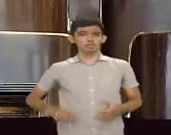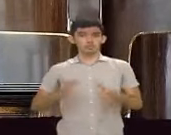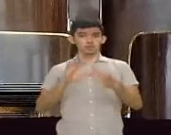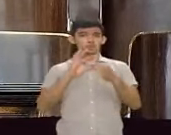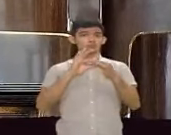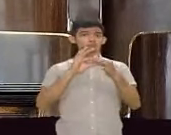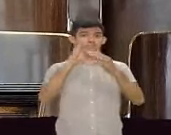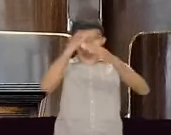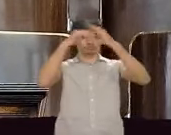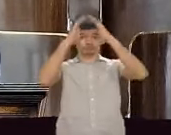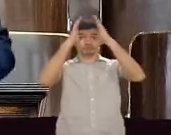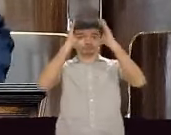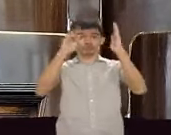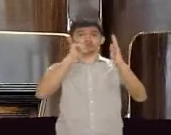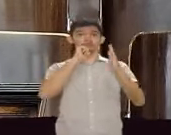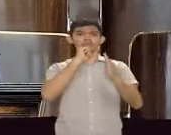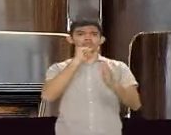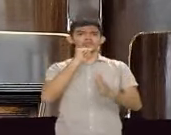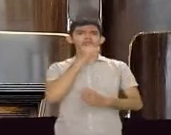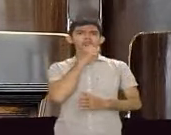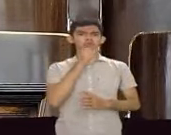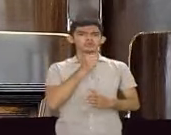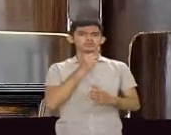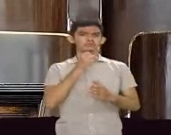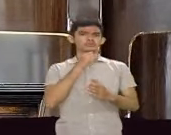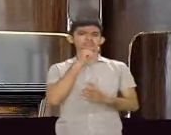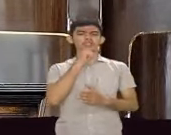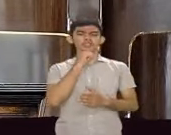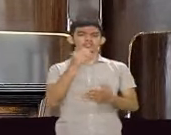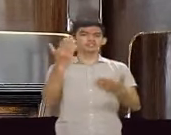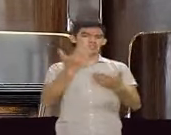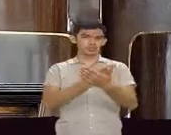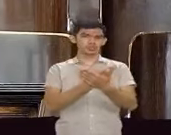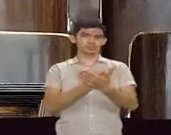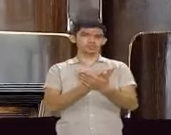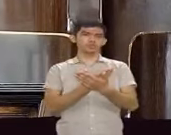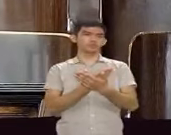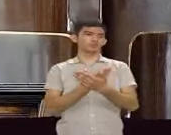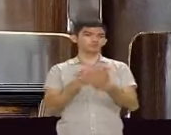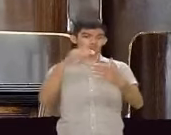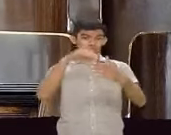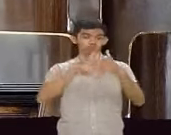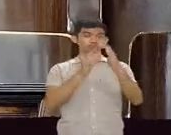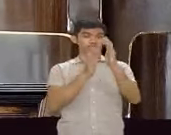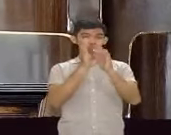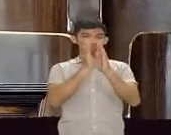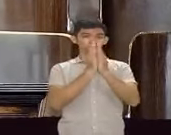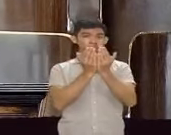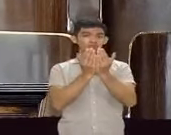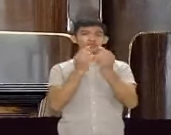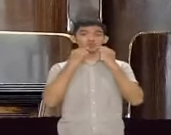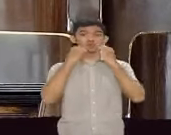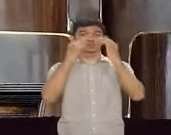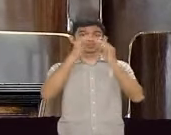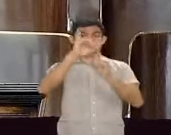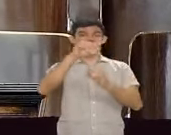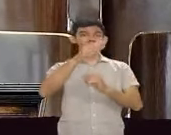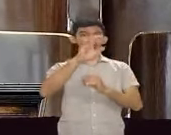Dugay naman eh. Jeremiah chapter 44. Look at in the